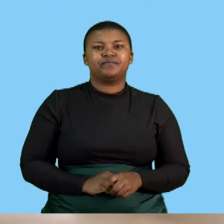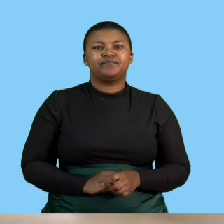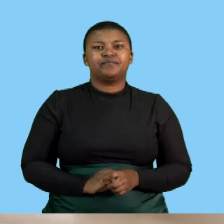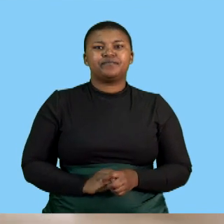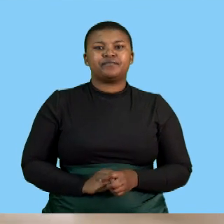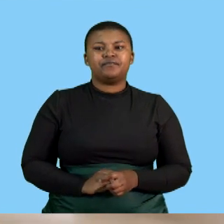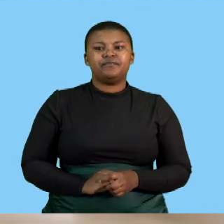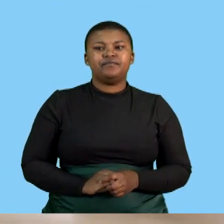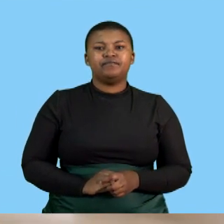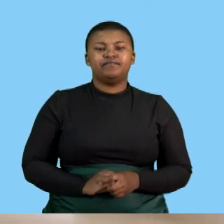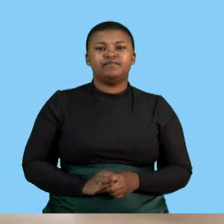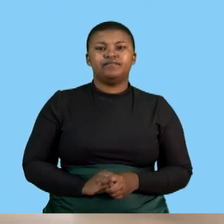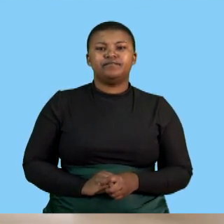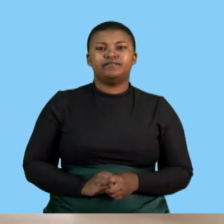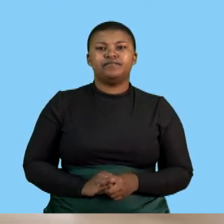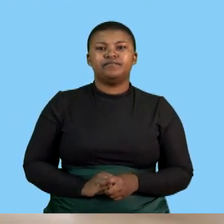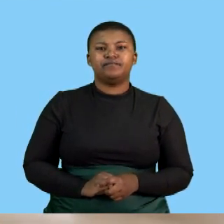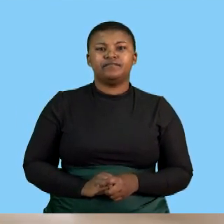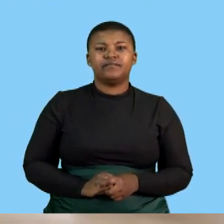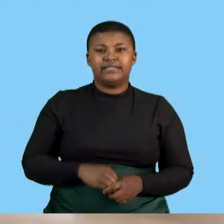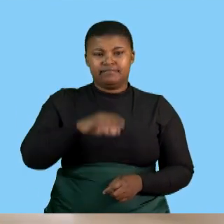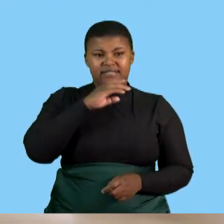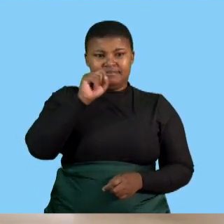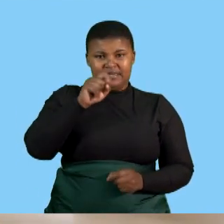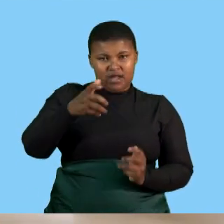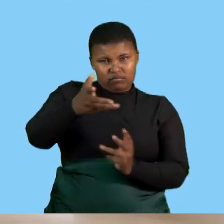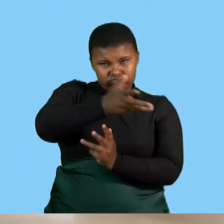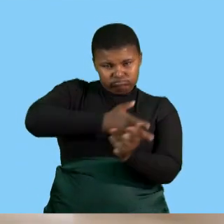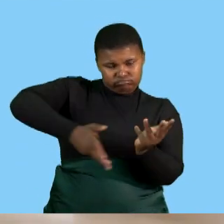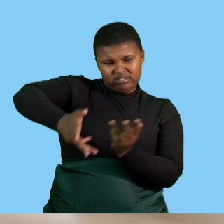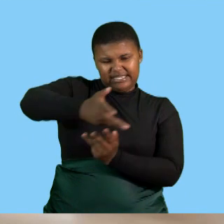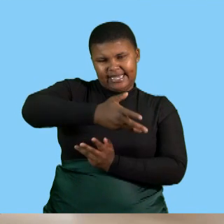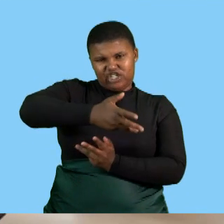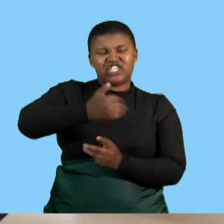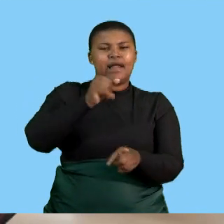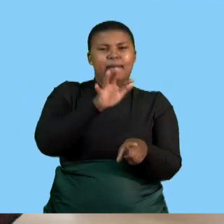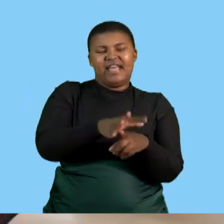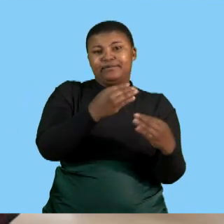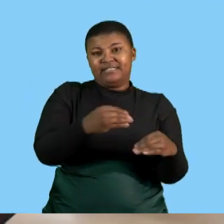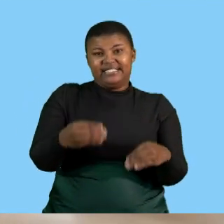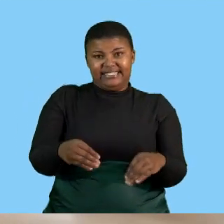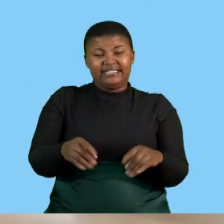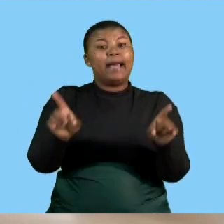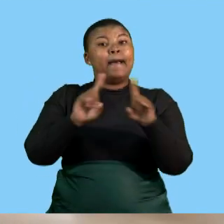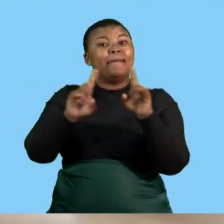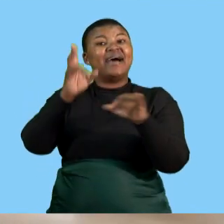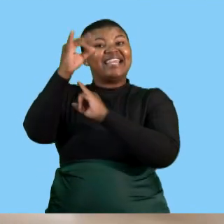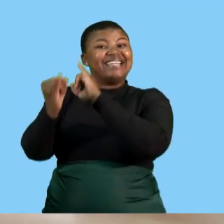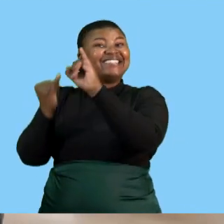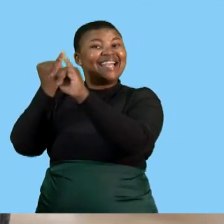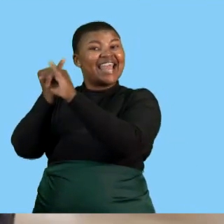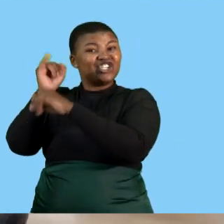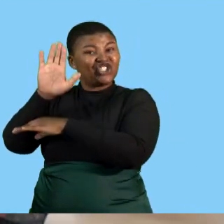So that's interactions that can impact your business. But when we speak about international environment, it can also